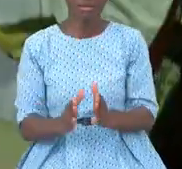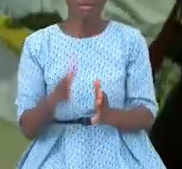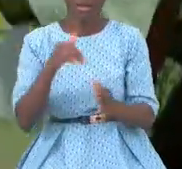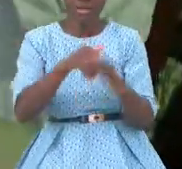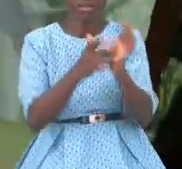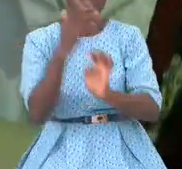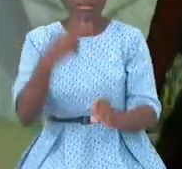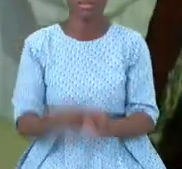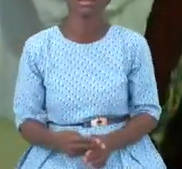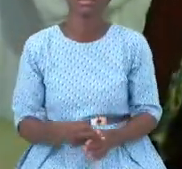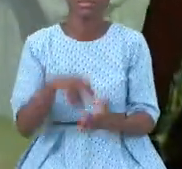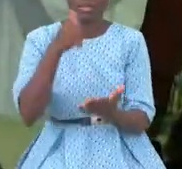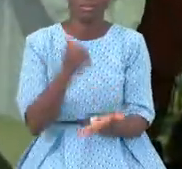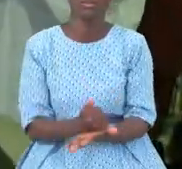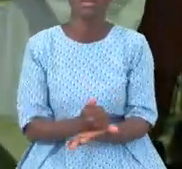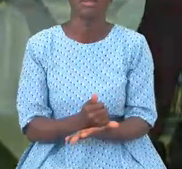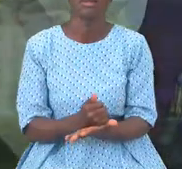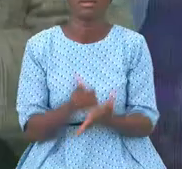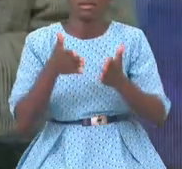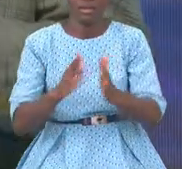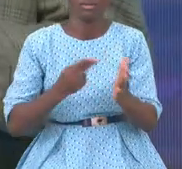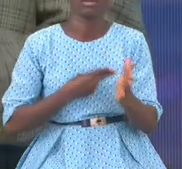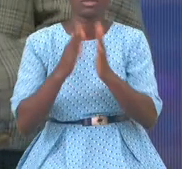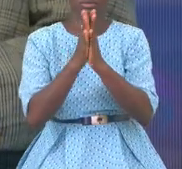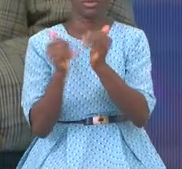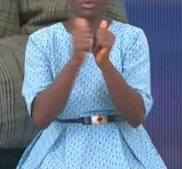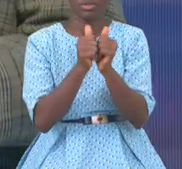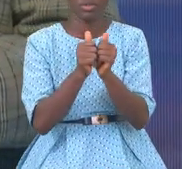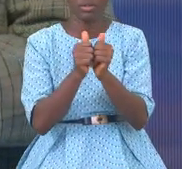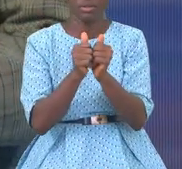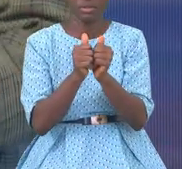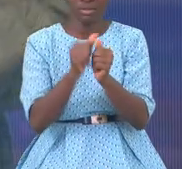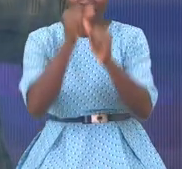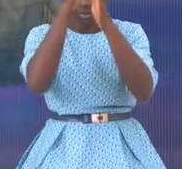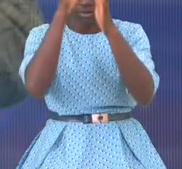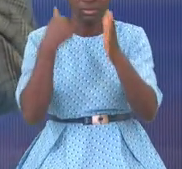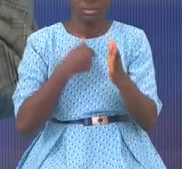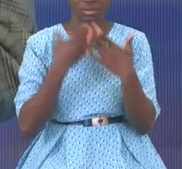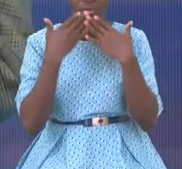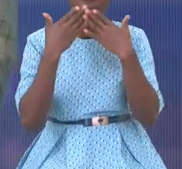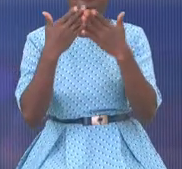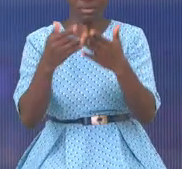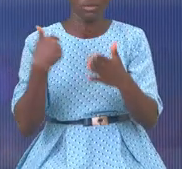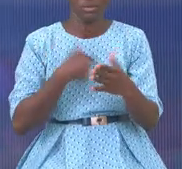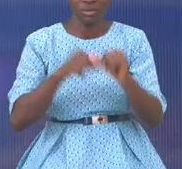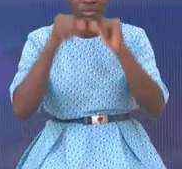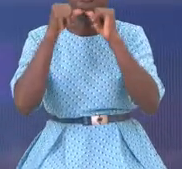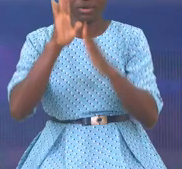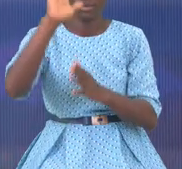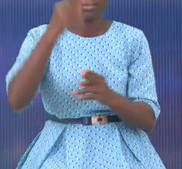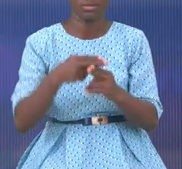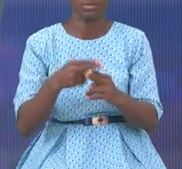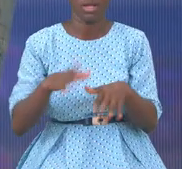pray together. Father, we thank you and bless your name. How great you are,